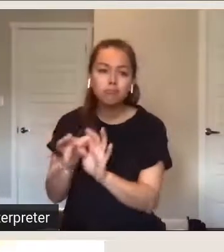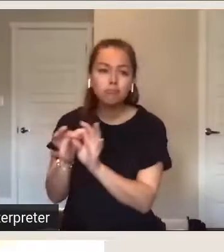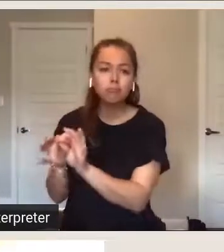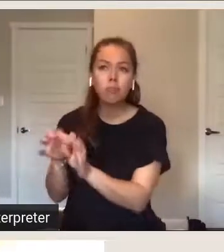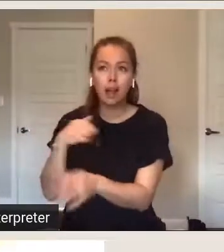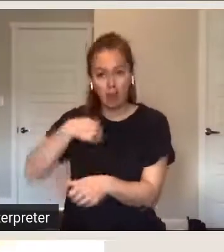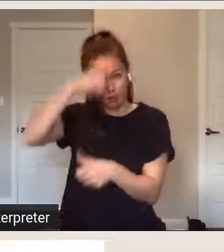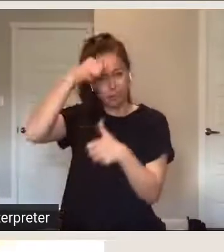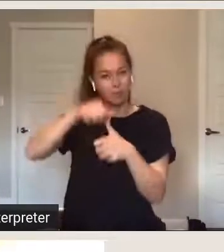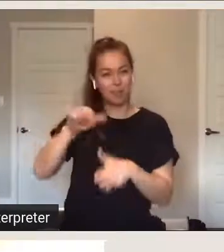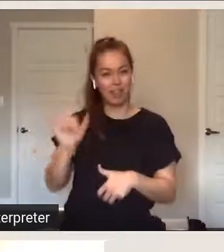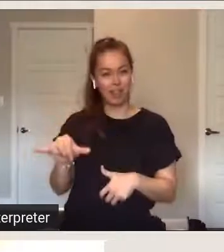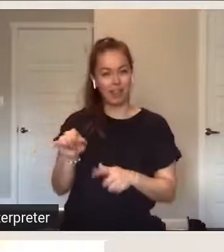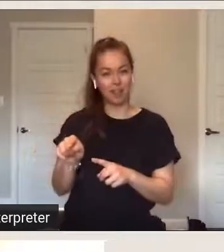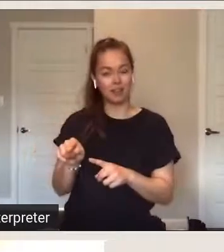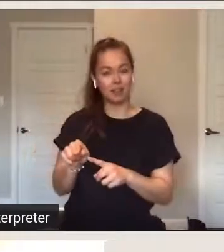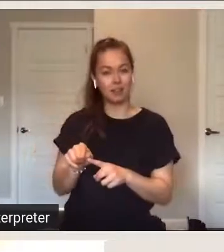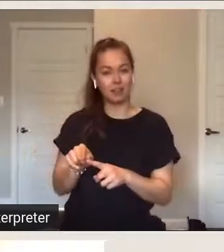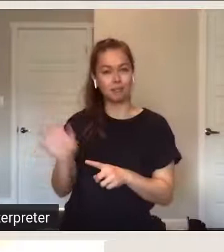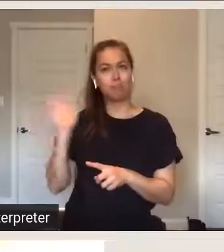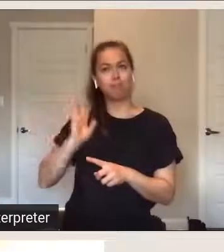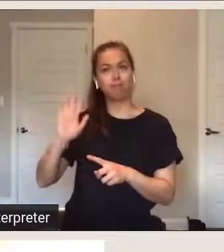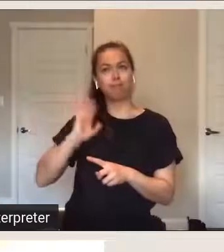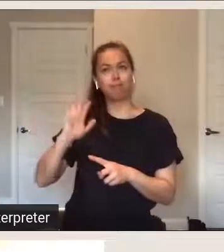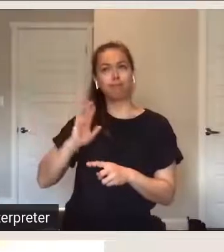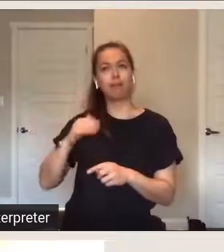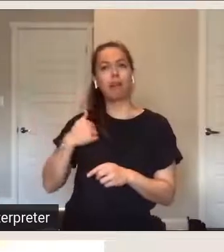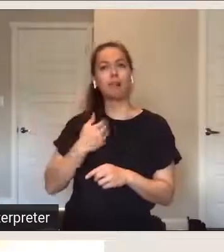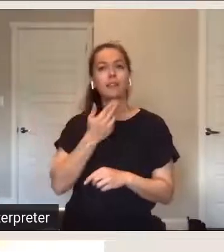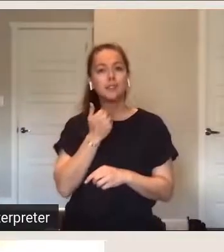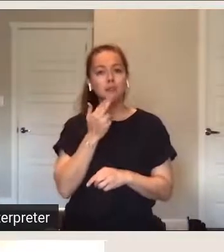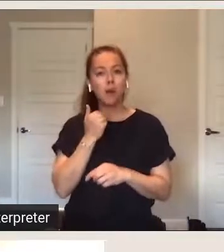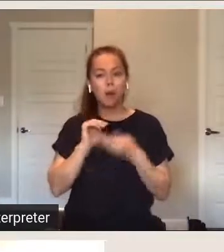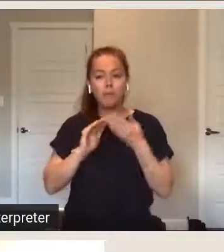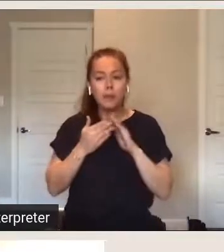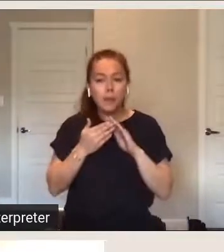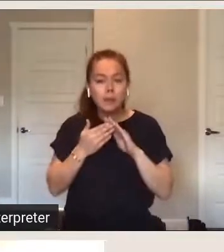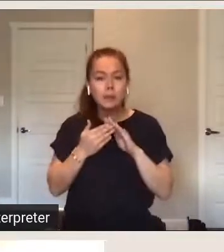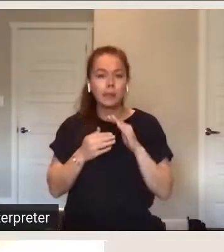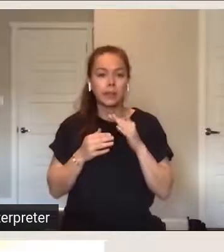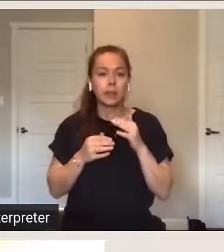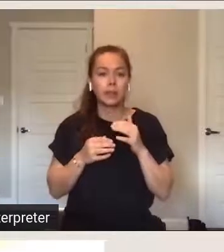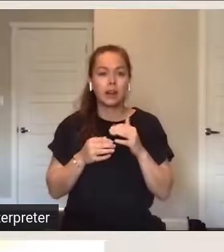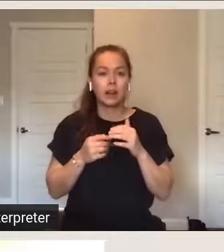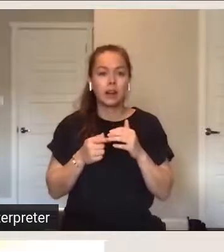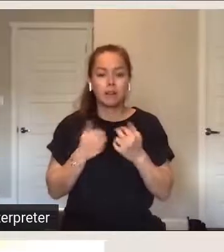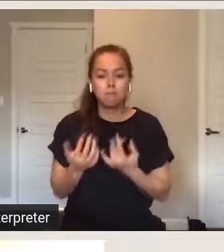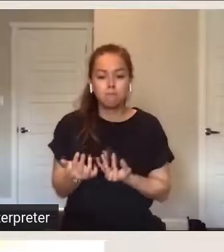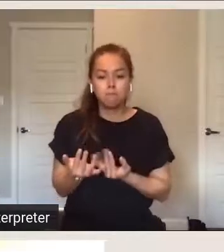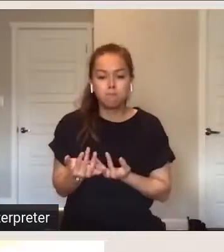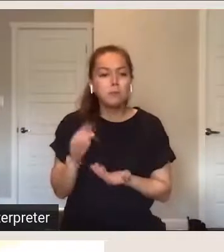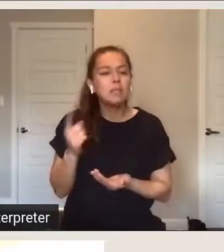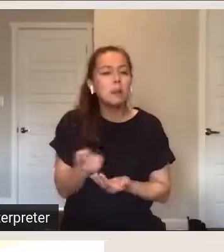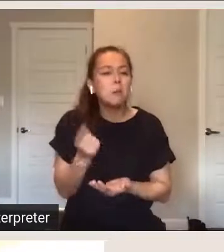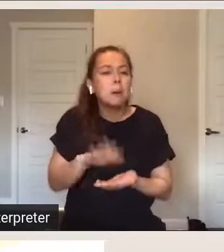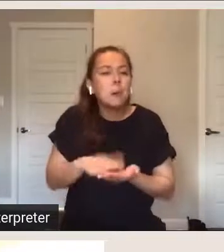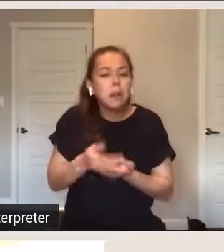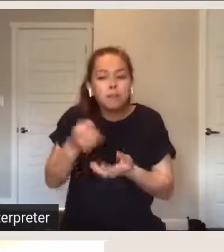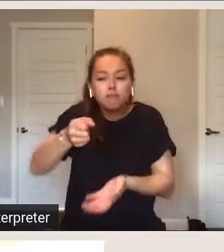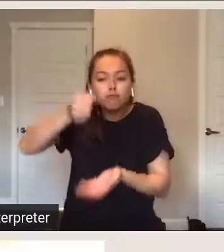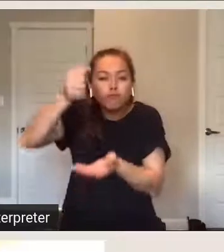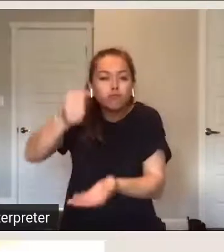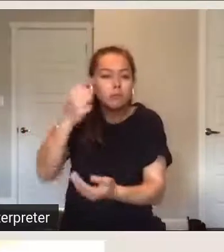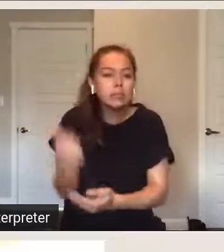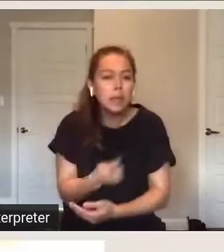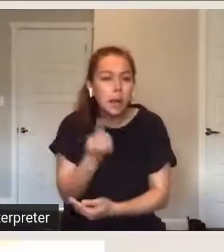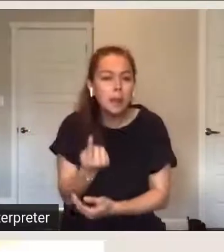of being in like a village and there's being smoke around or someone cooking something on the fire. Like those kinds of things that just reminded me that are